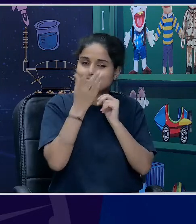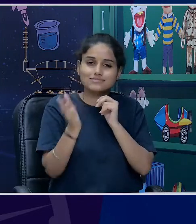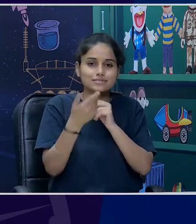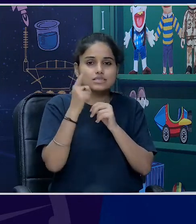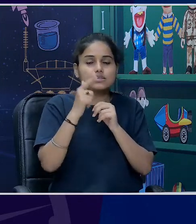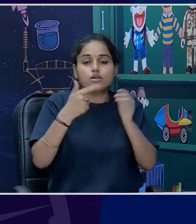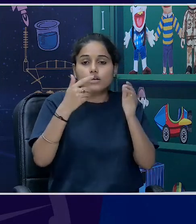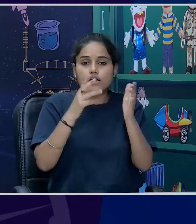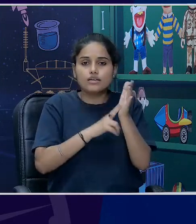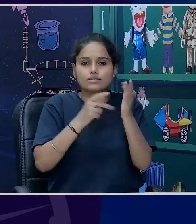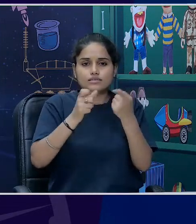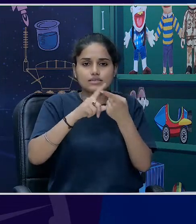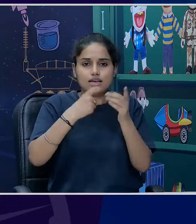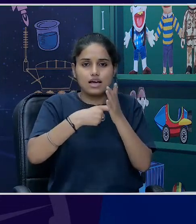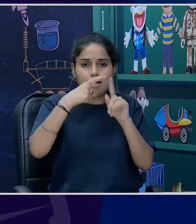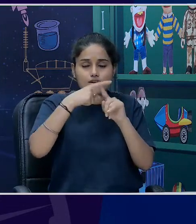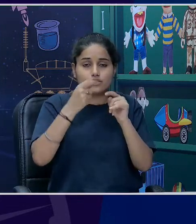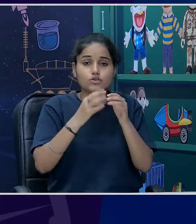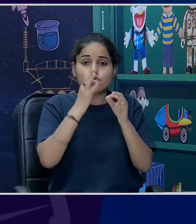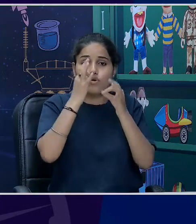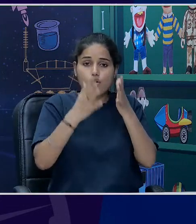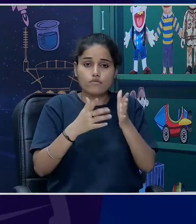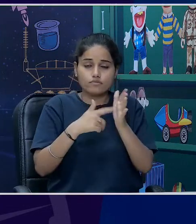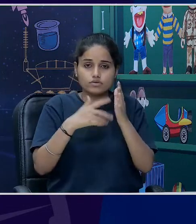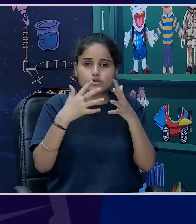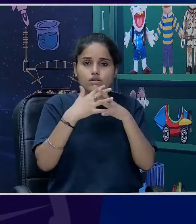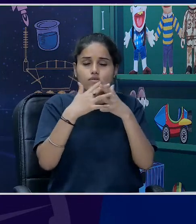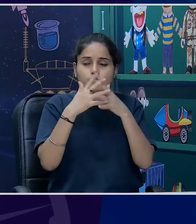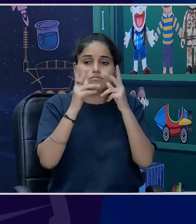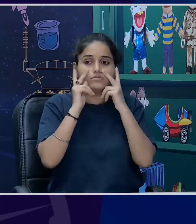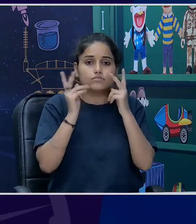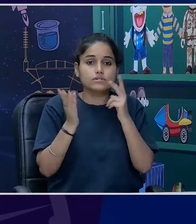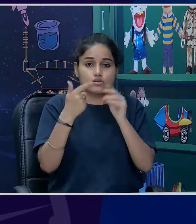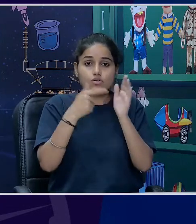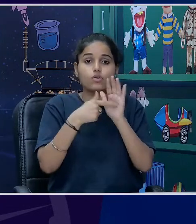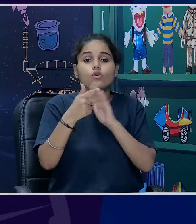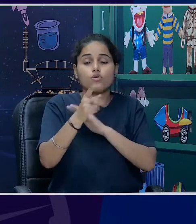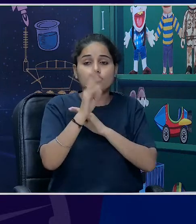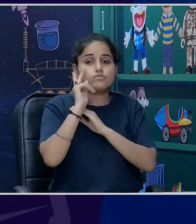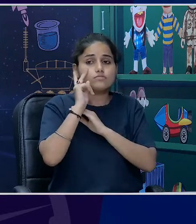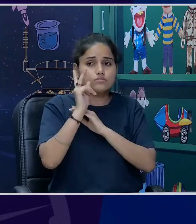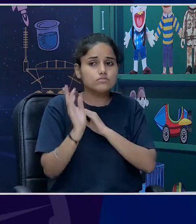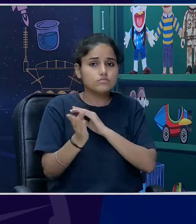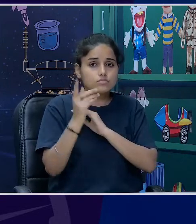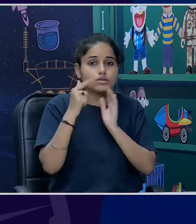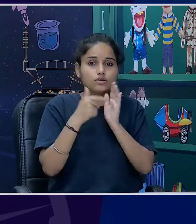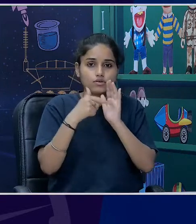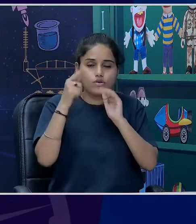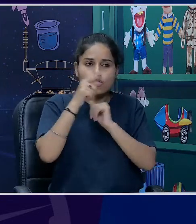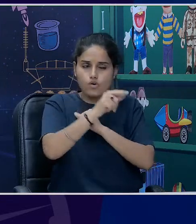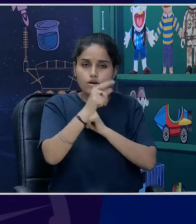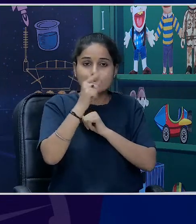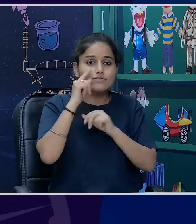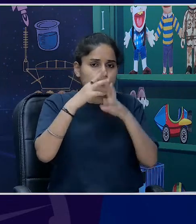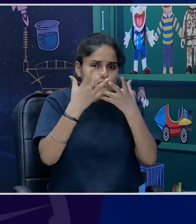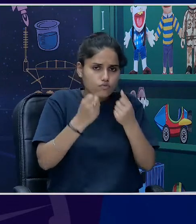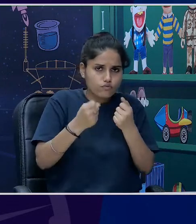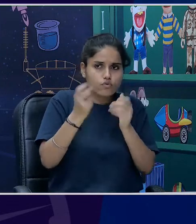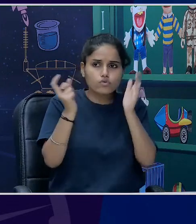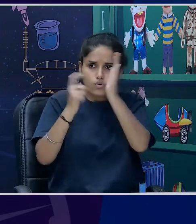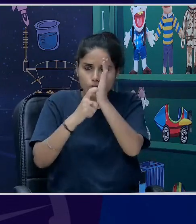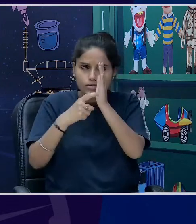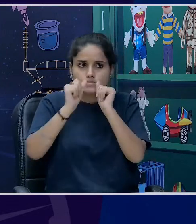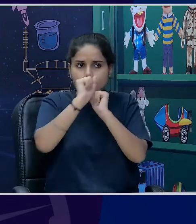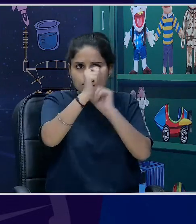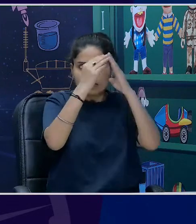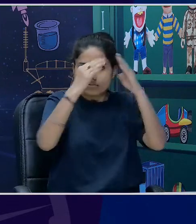into NCERT's official website, and there, after placing the order, you will be getting these books right at your doorstep without